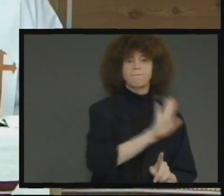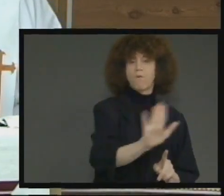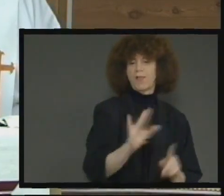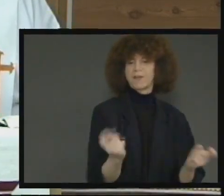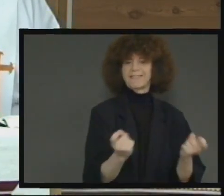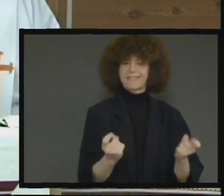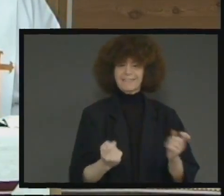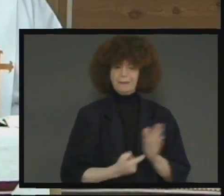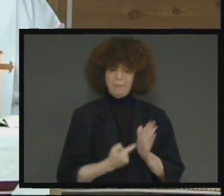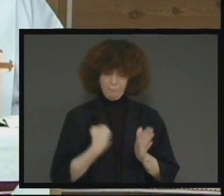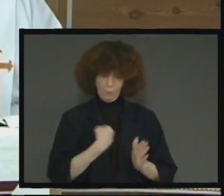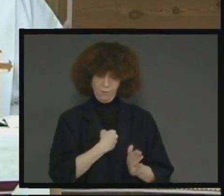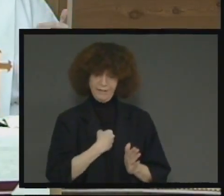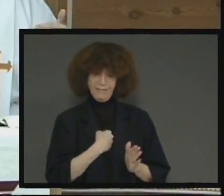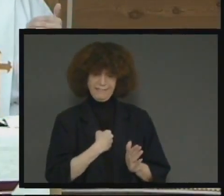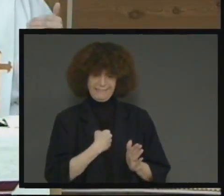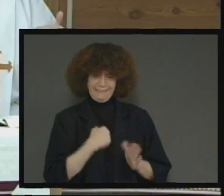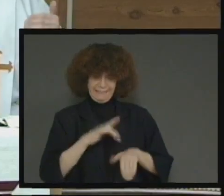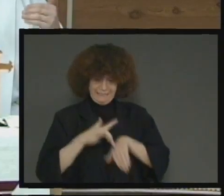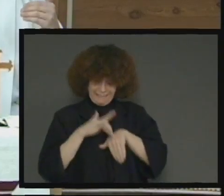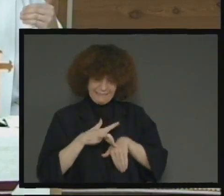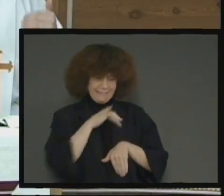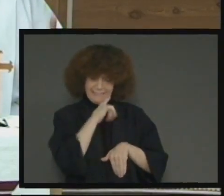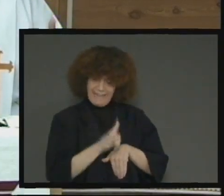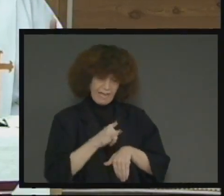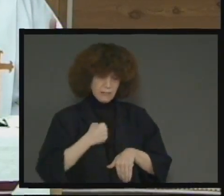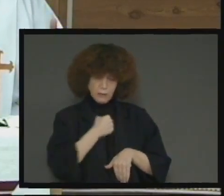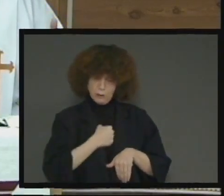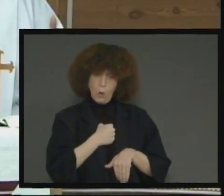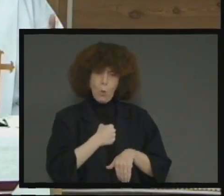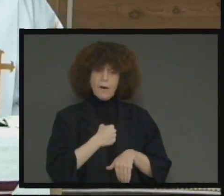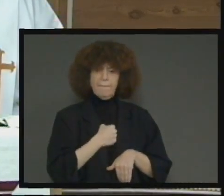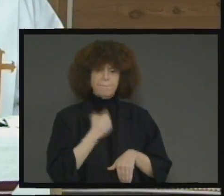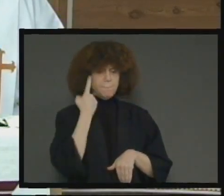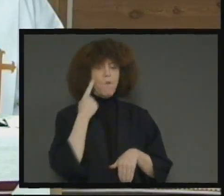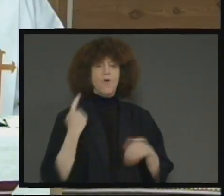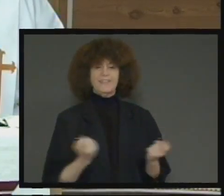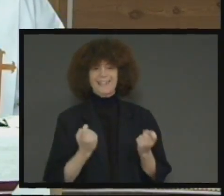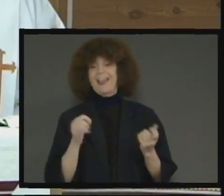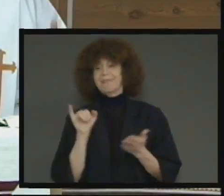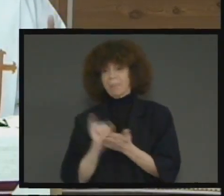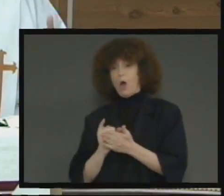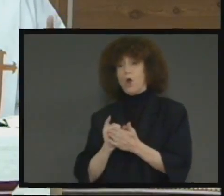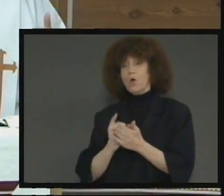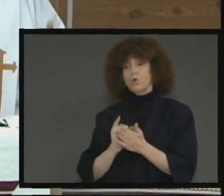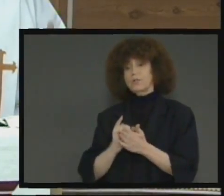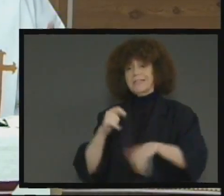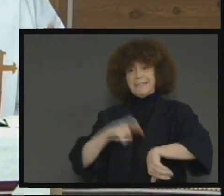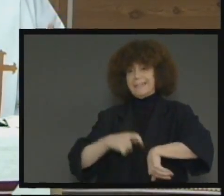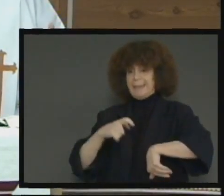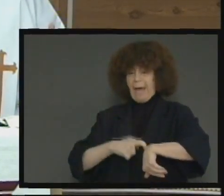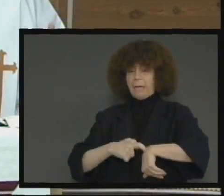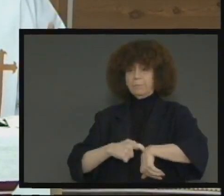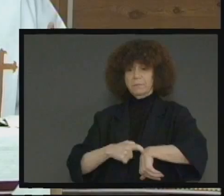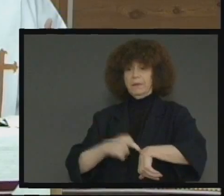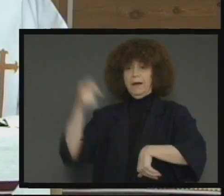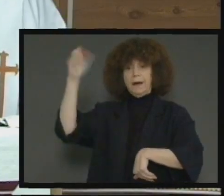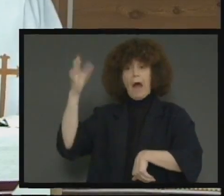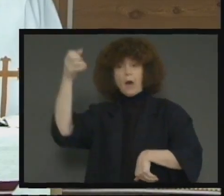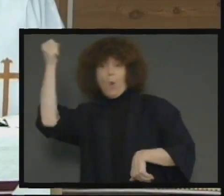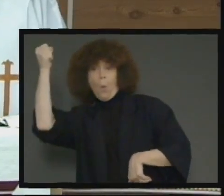this, he breathed on them and said to them, "Receive the Holy Spirit." Just as in